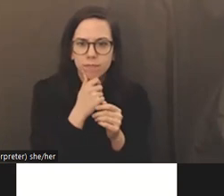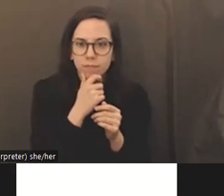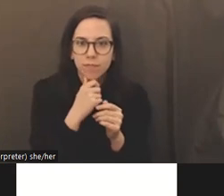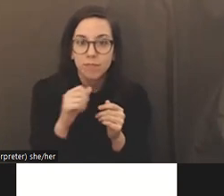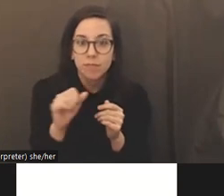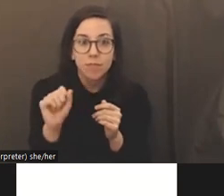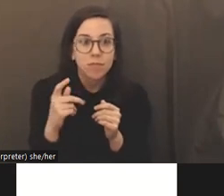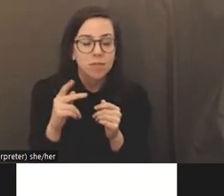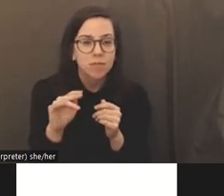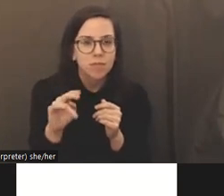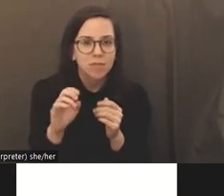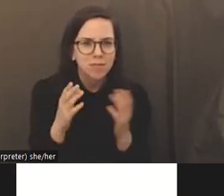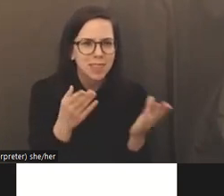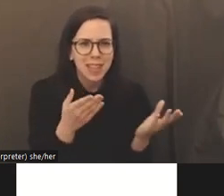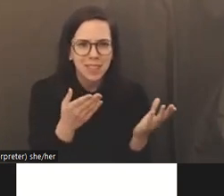Stephanie, Inside Out.